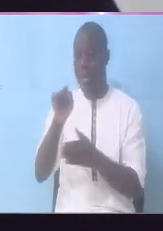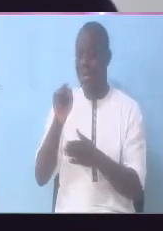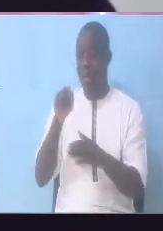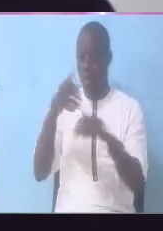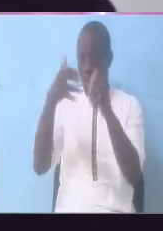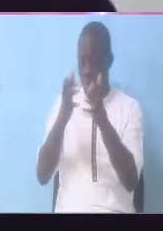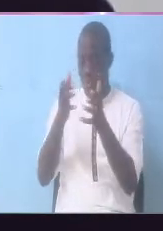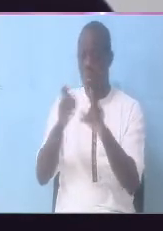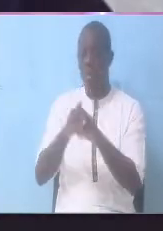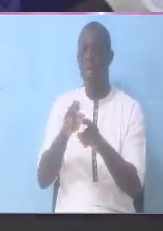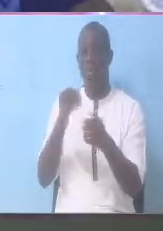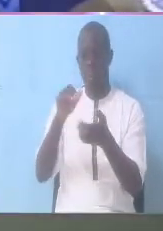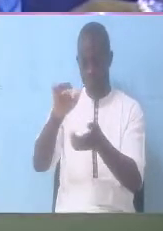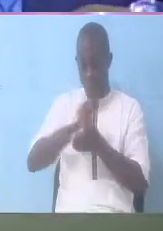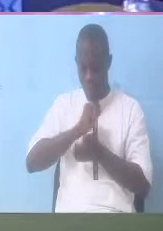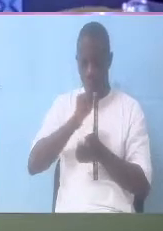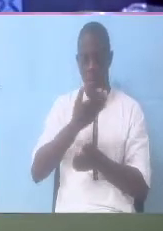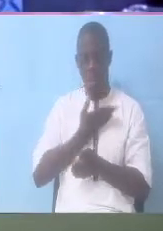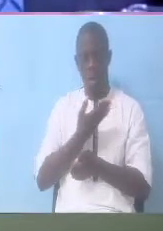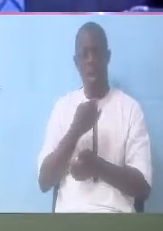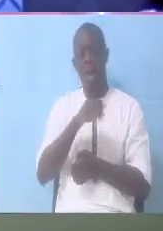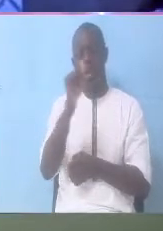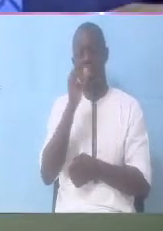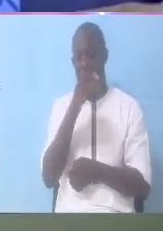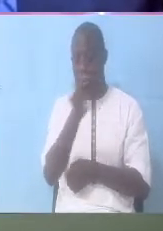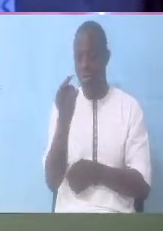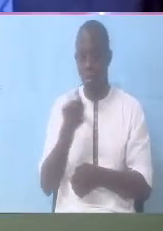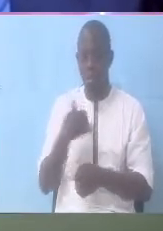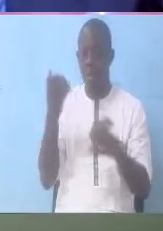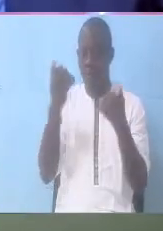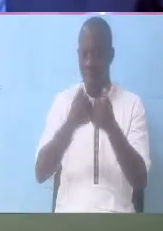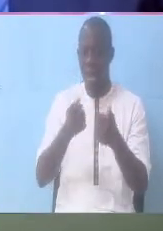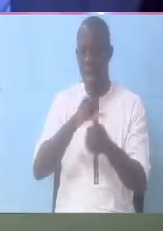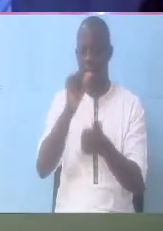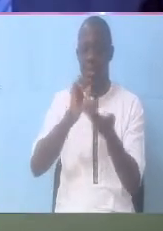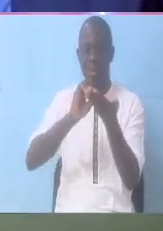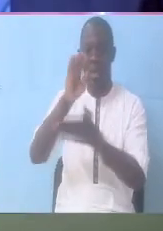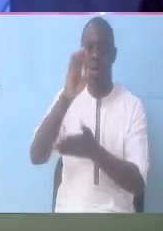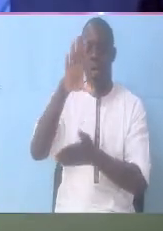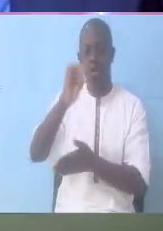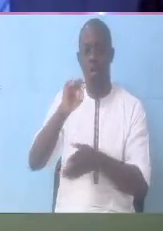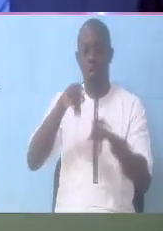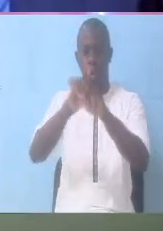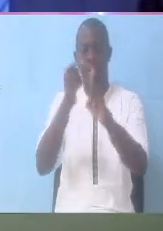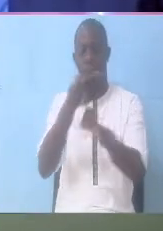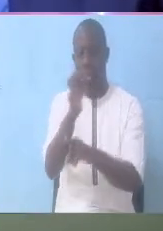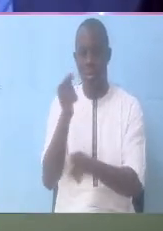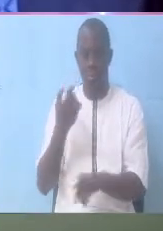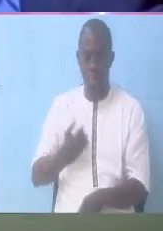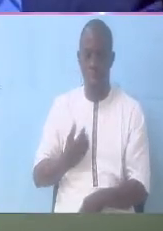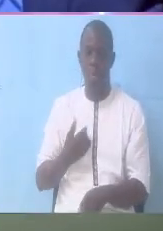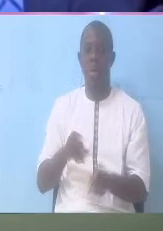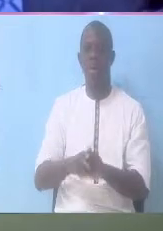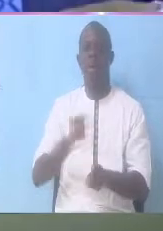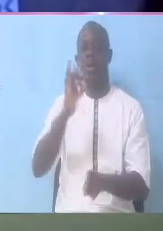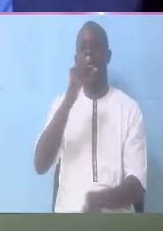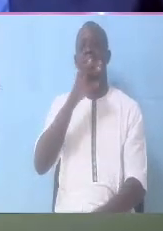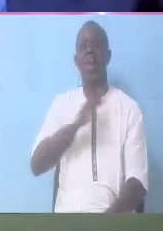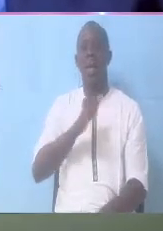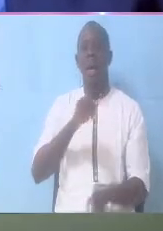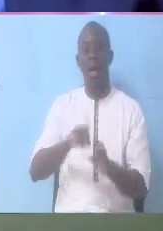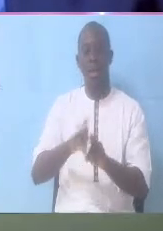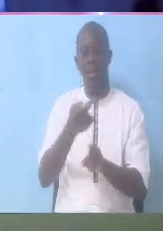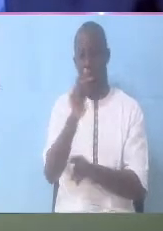are mercenaries. Yes, I did have that. And that he ordered that they be dealt with. Yes, sir. Okay. So that he's ready and